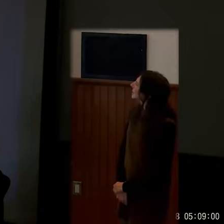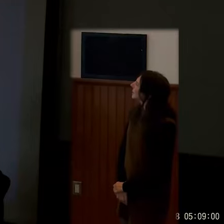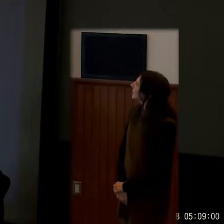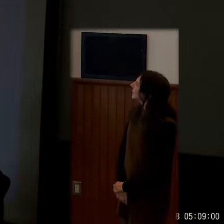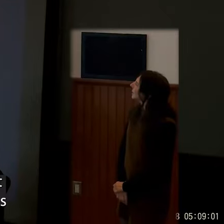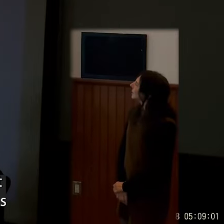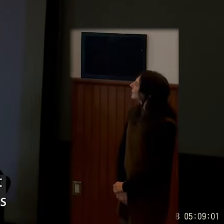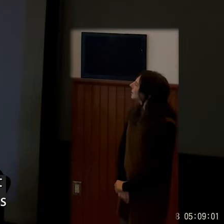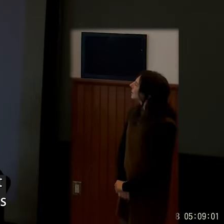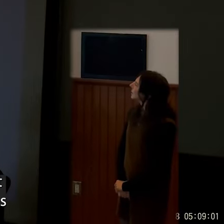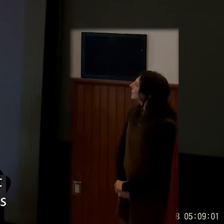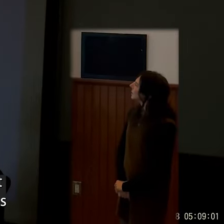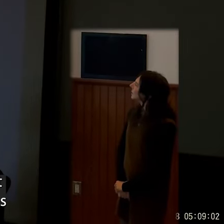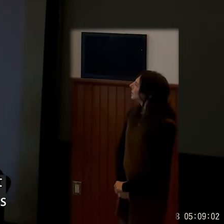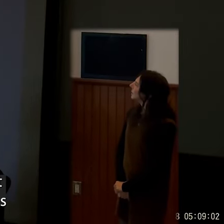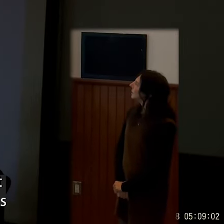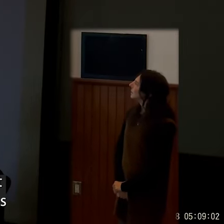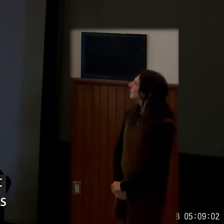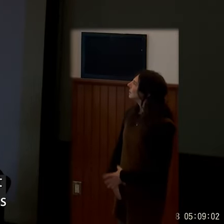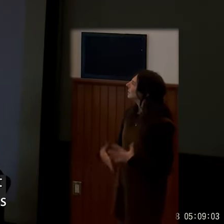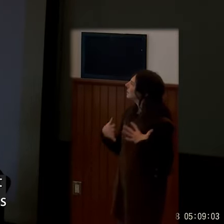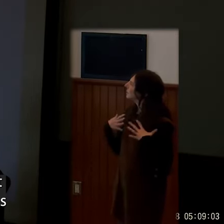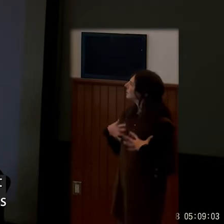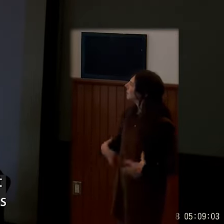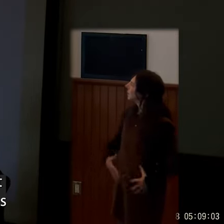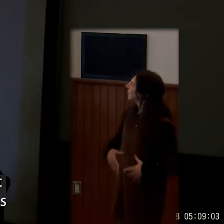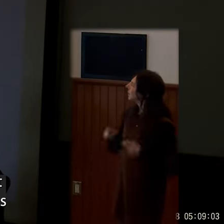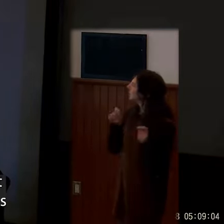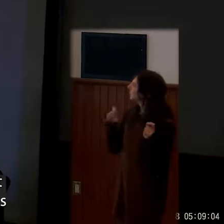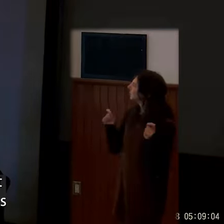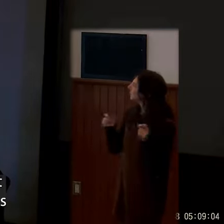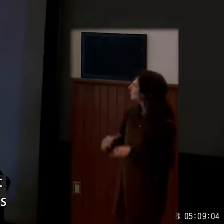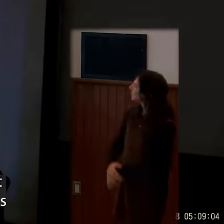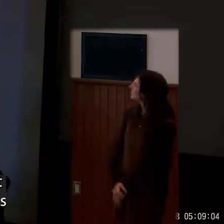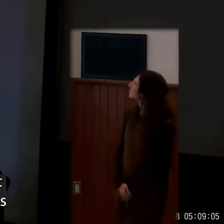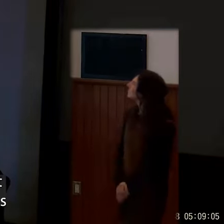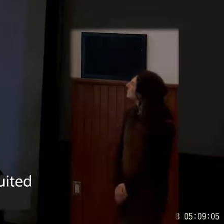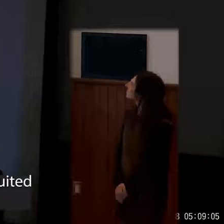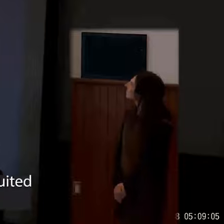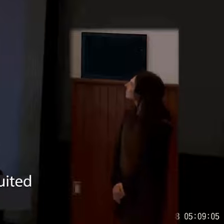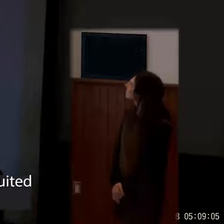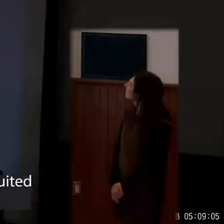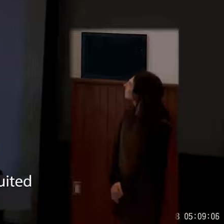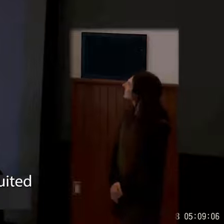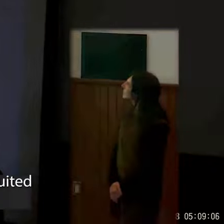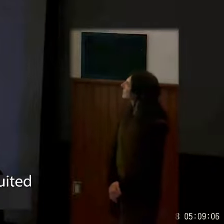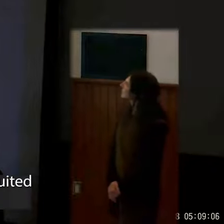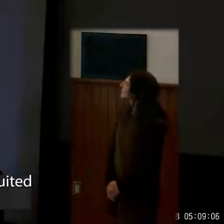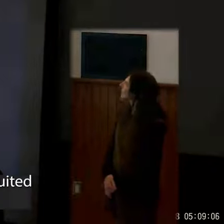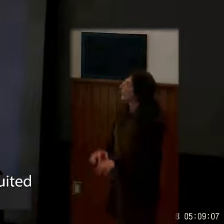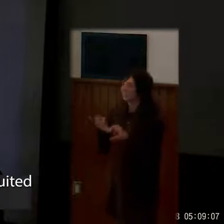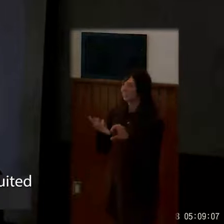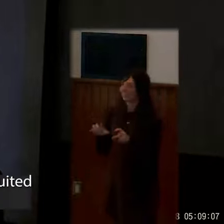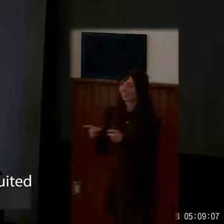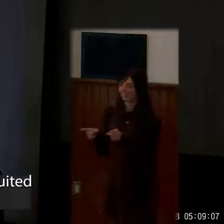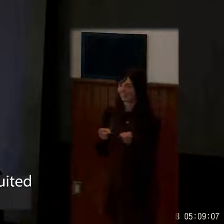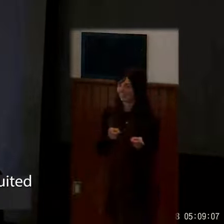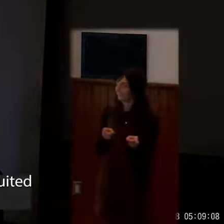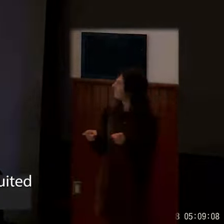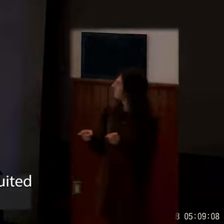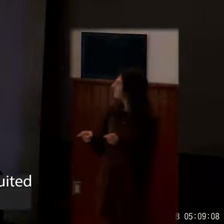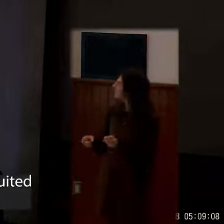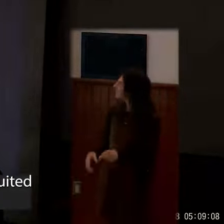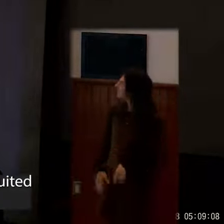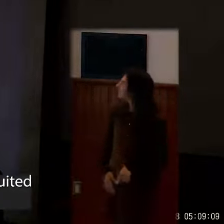Reiko's circuited body shifts alignment. Xeno's testicle-like device beams laser light. Over Reiko's shifting